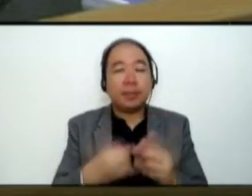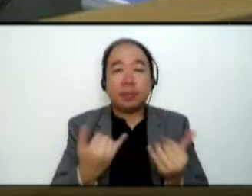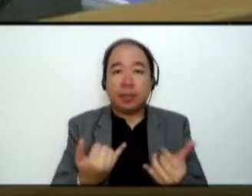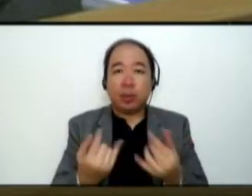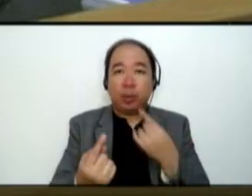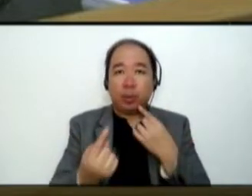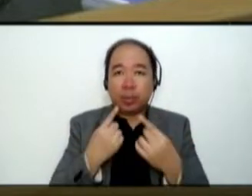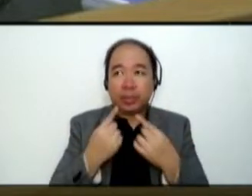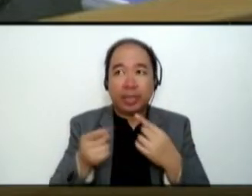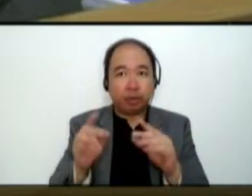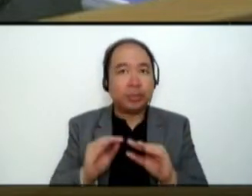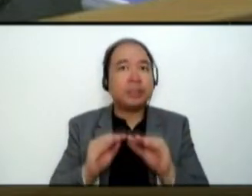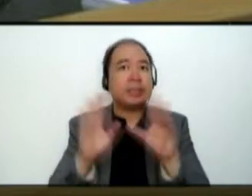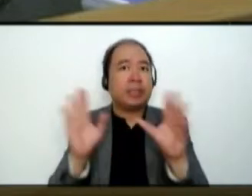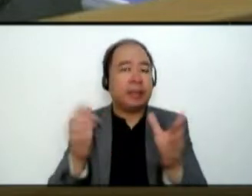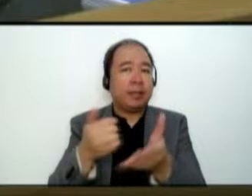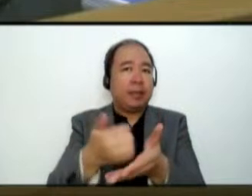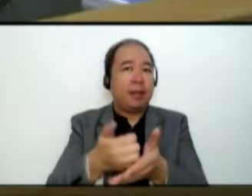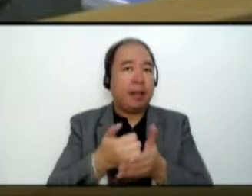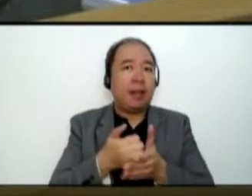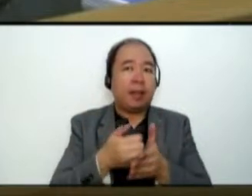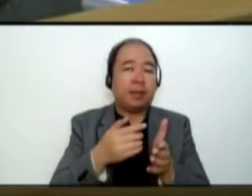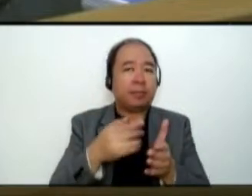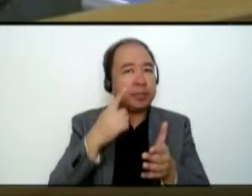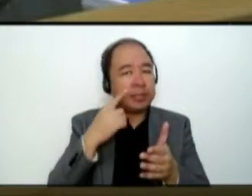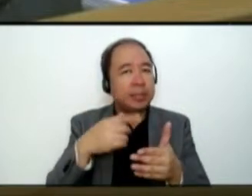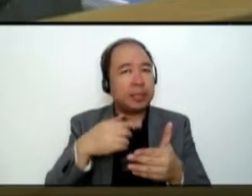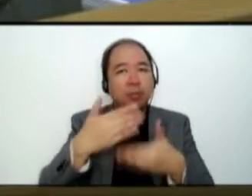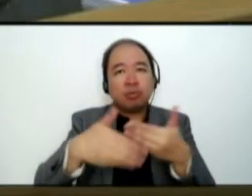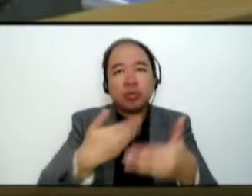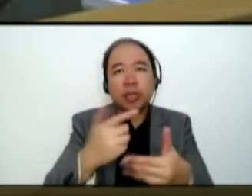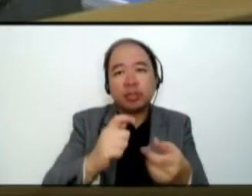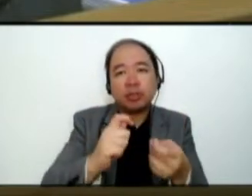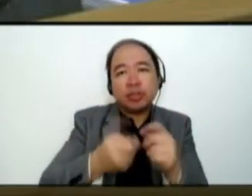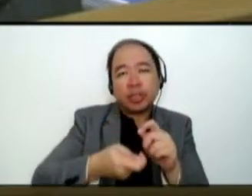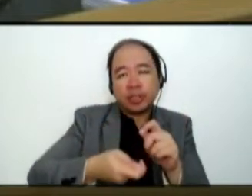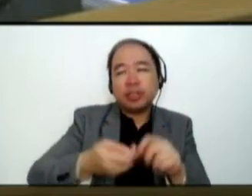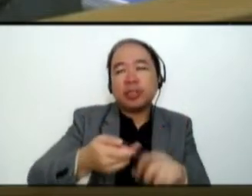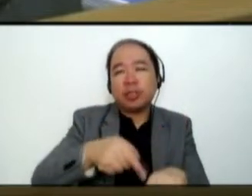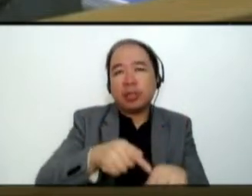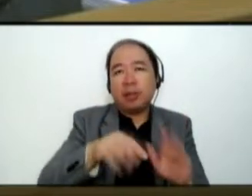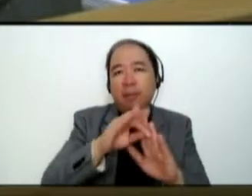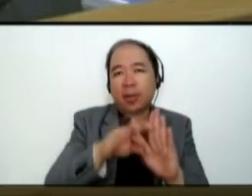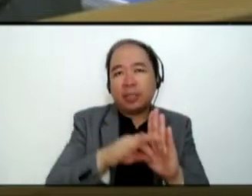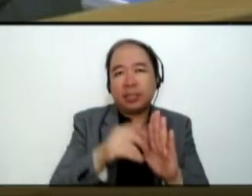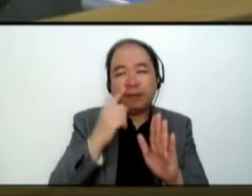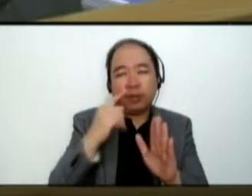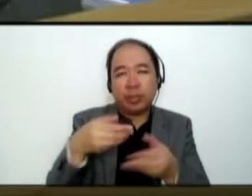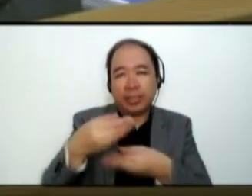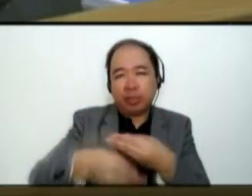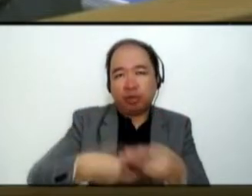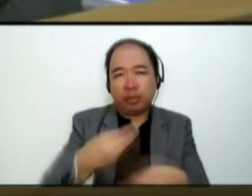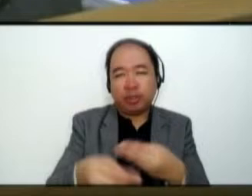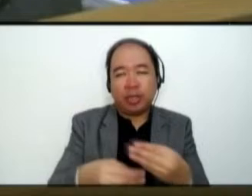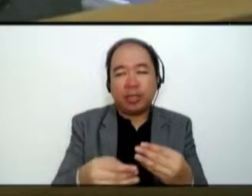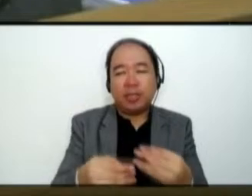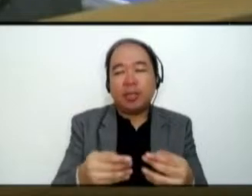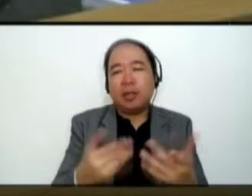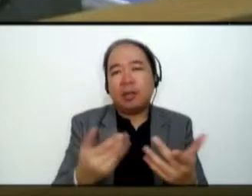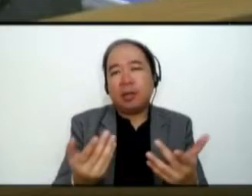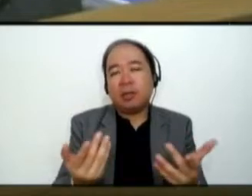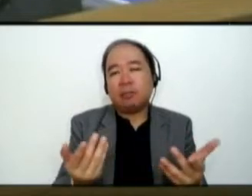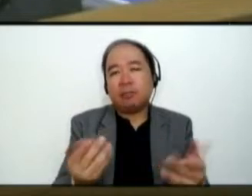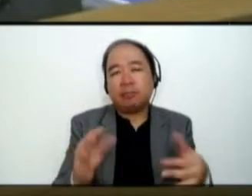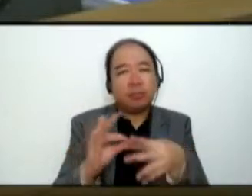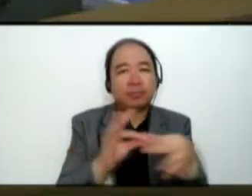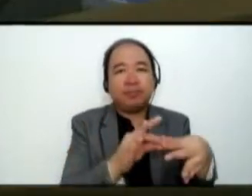today help us to design the further policy for this intergeneration given the demographic shift. Thank you.